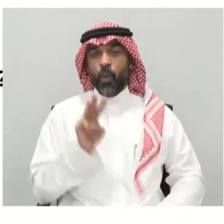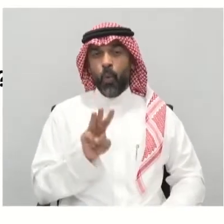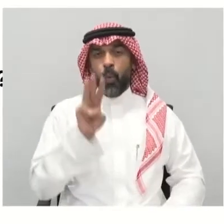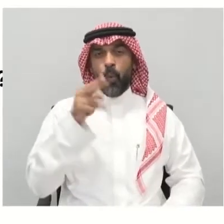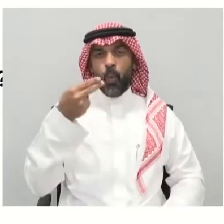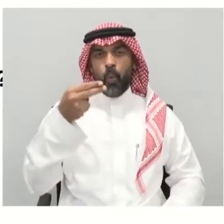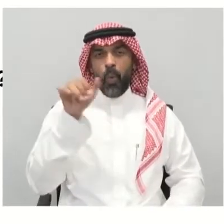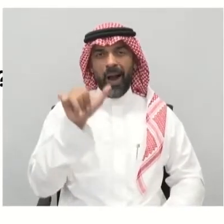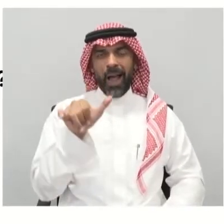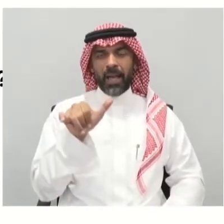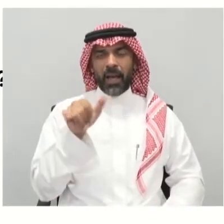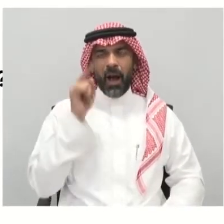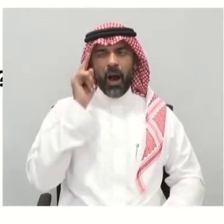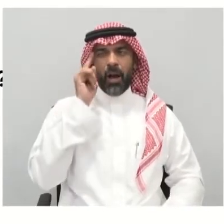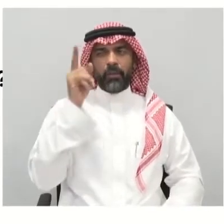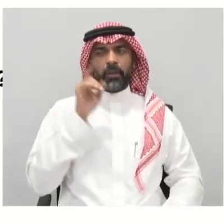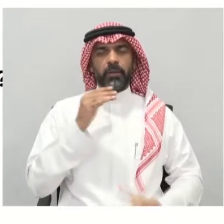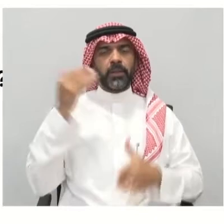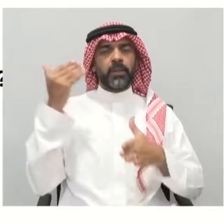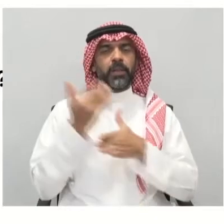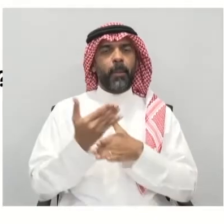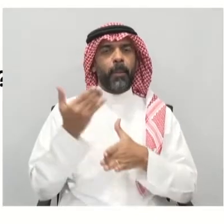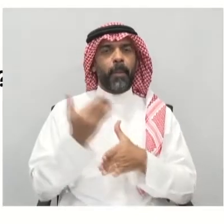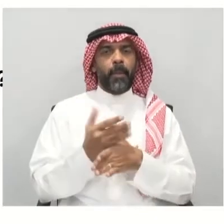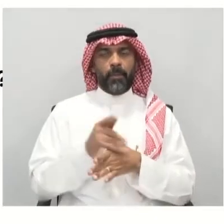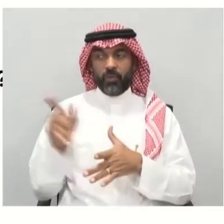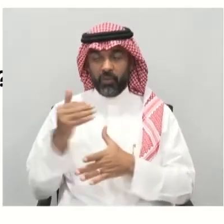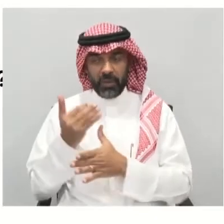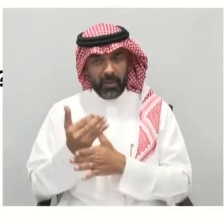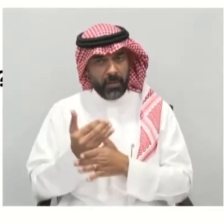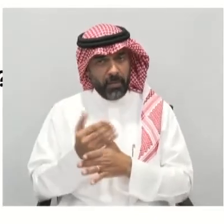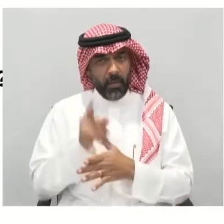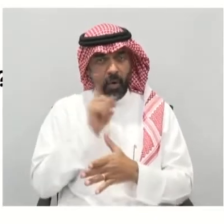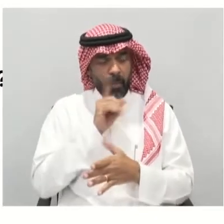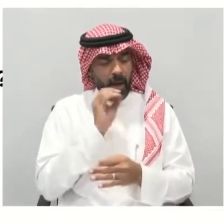of a reason. Why did Layla's mother say thank you to her?